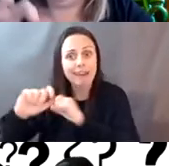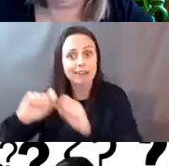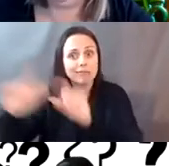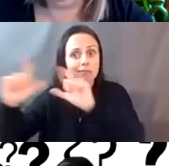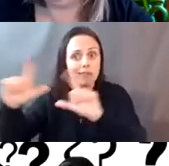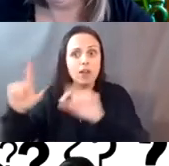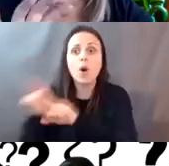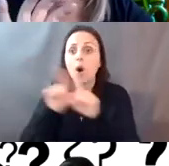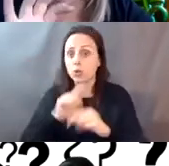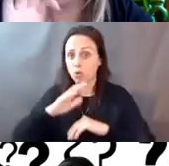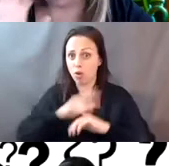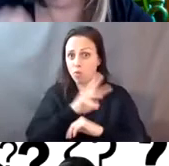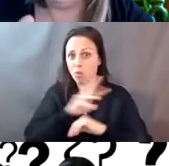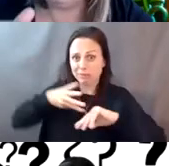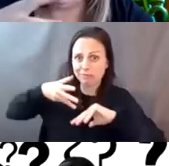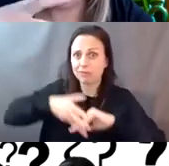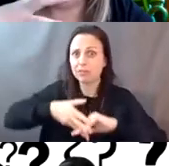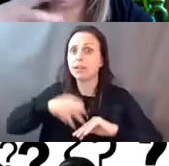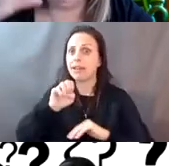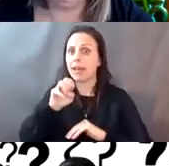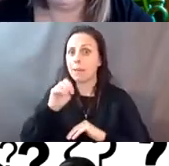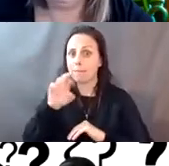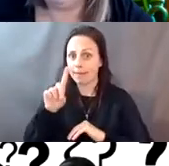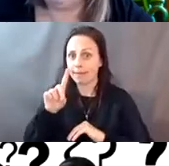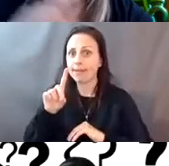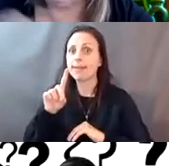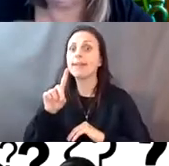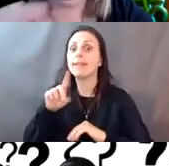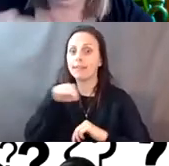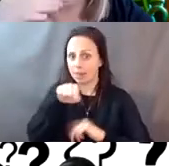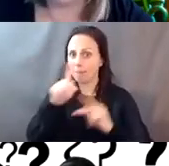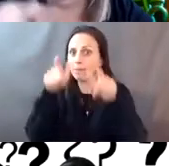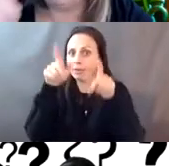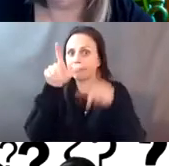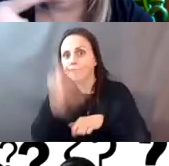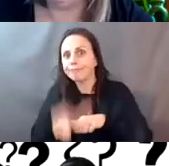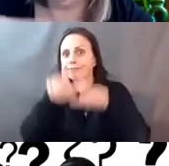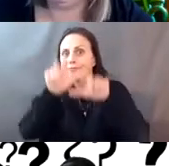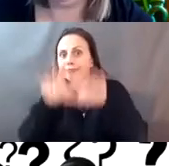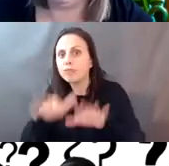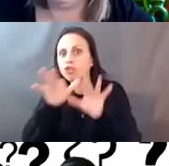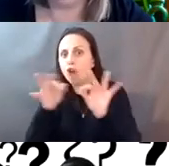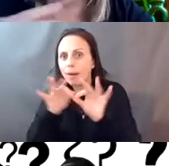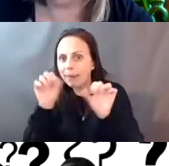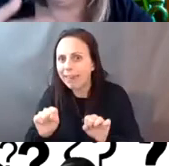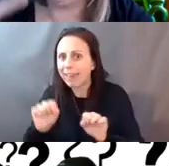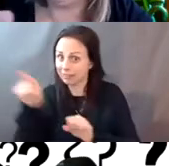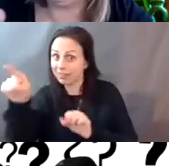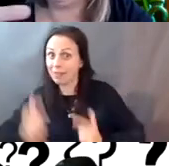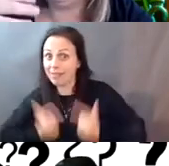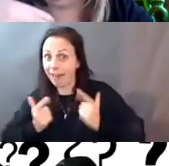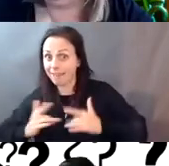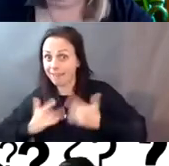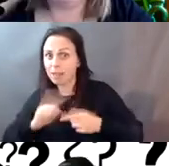on our website, like the ability to have comments and because we were doing something live. And so we